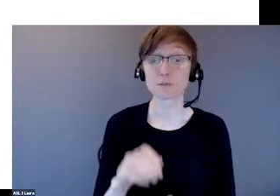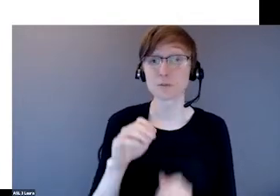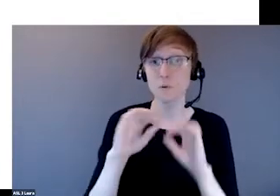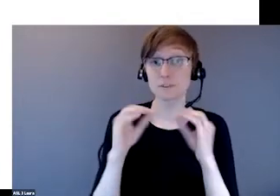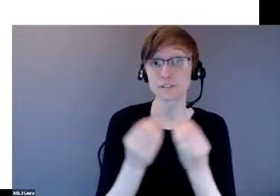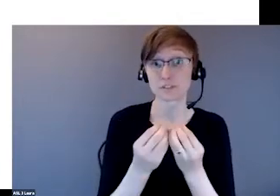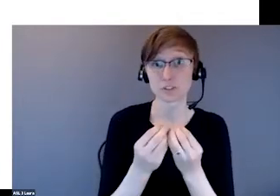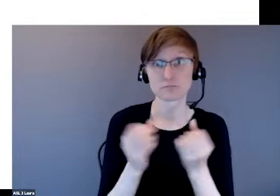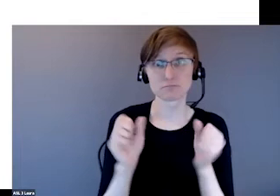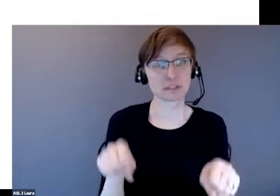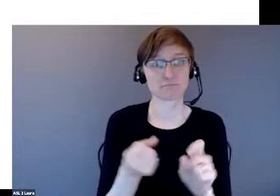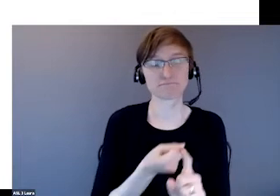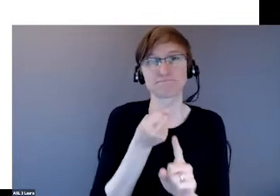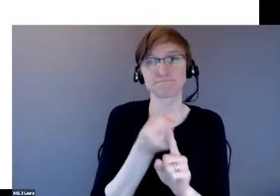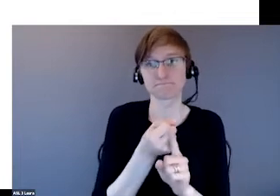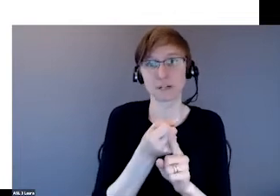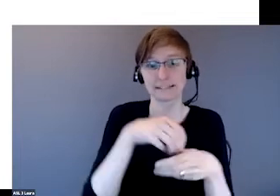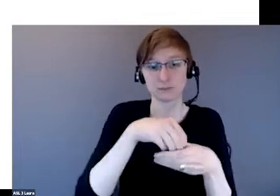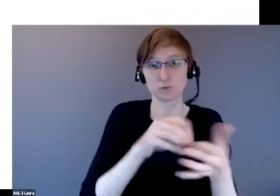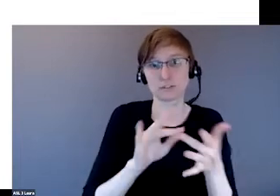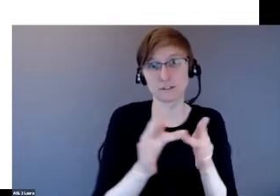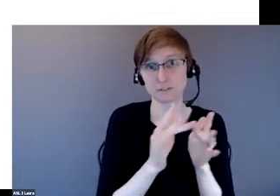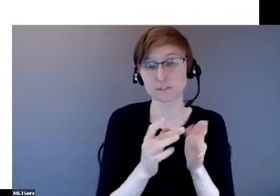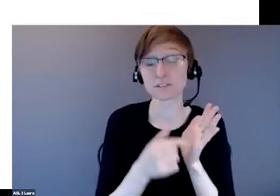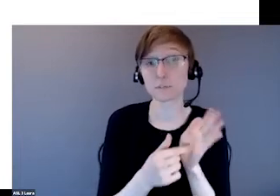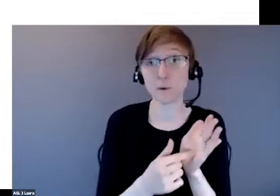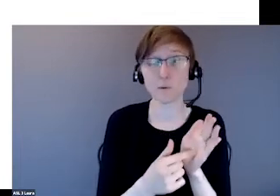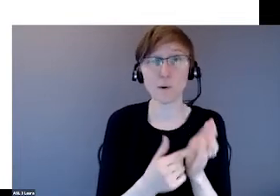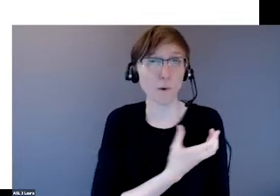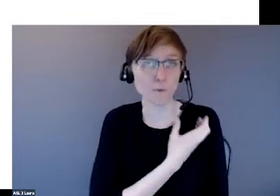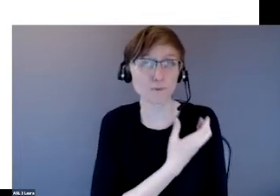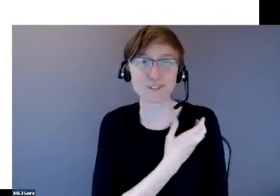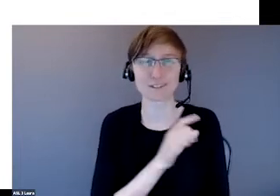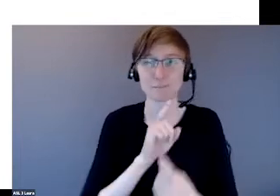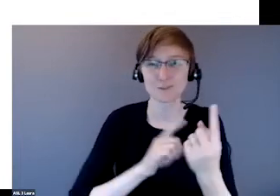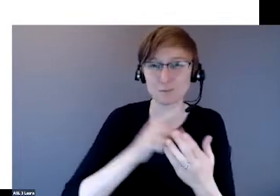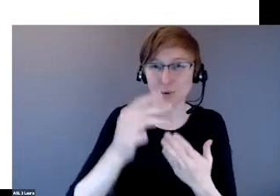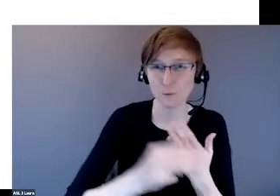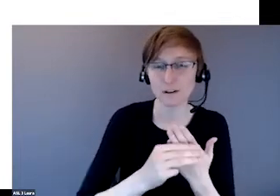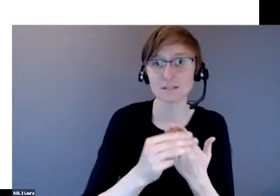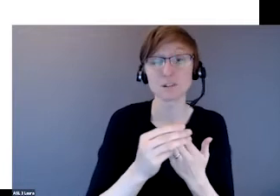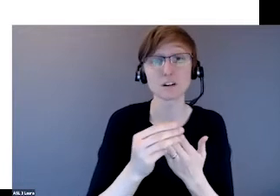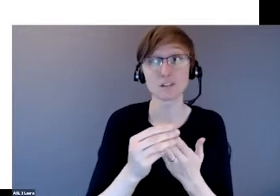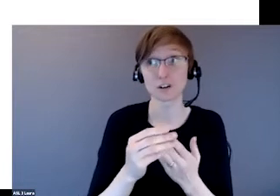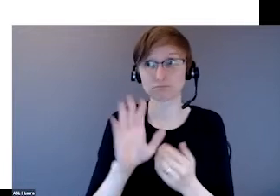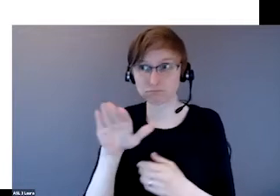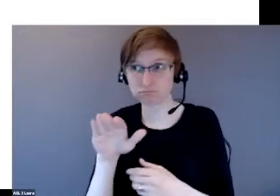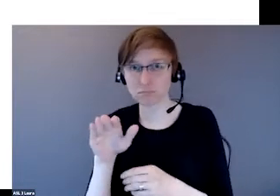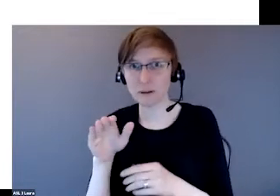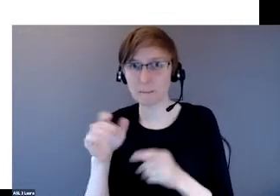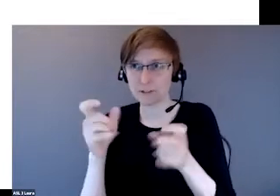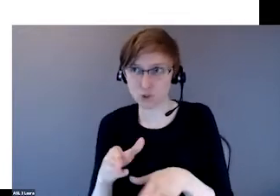networks. So things like coaching, mentorship programs, holding managers accountable for their kind of diversity and inclusion practices, as